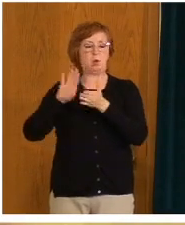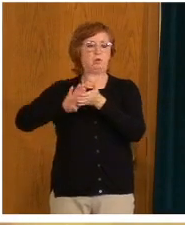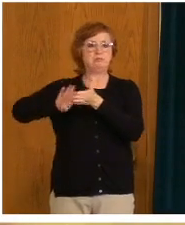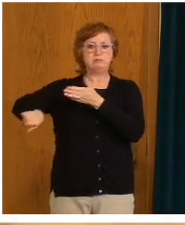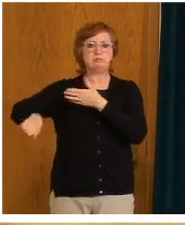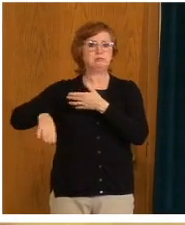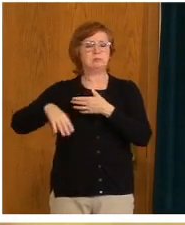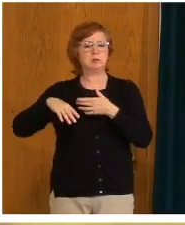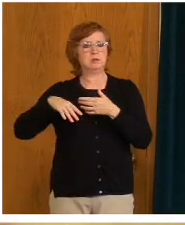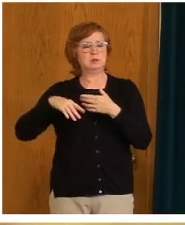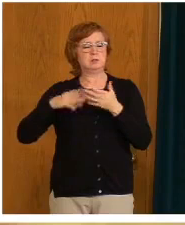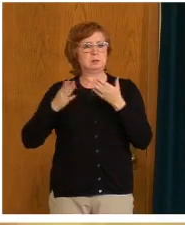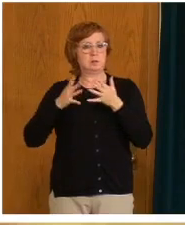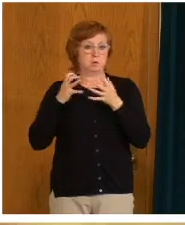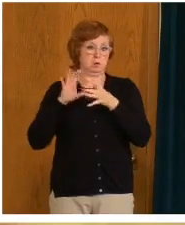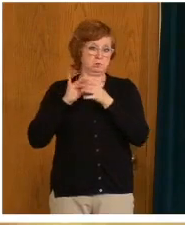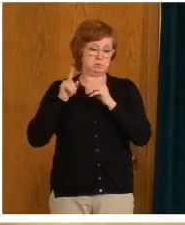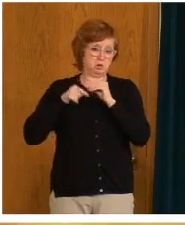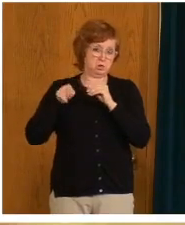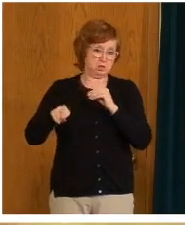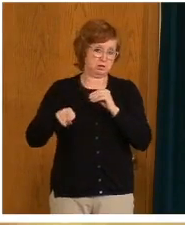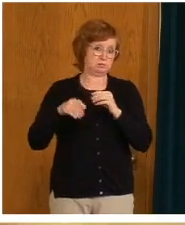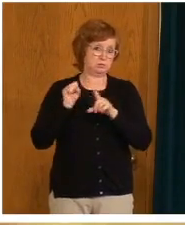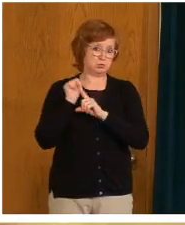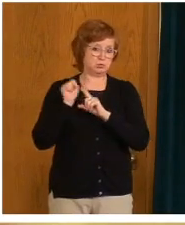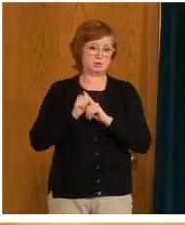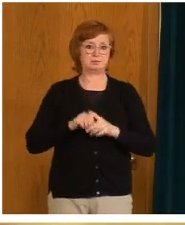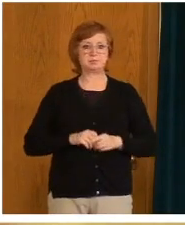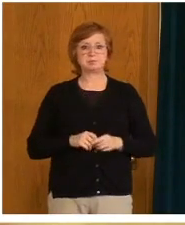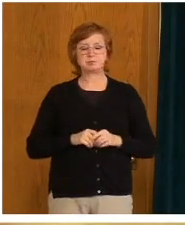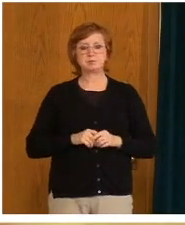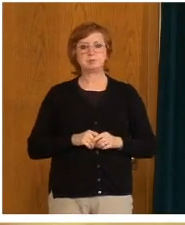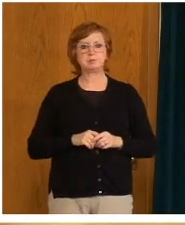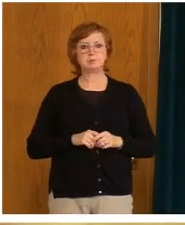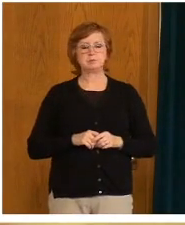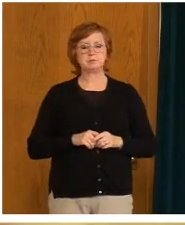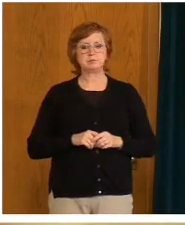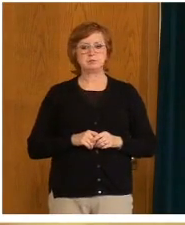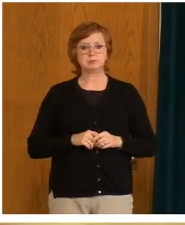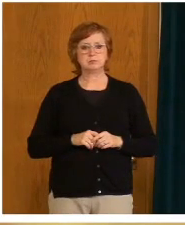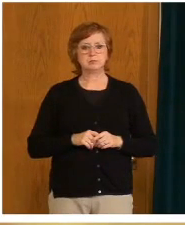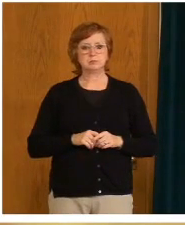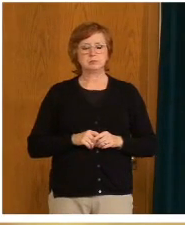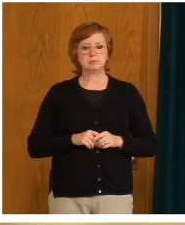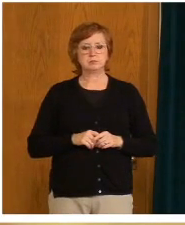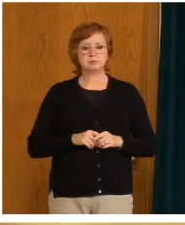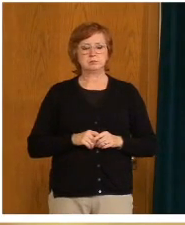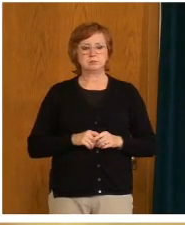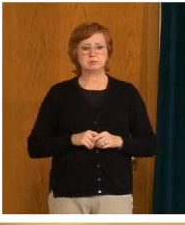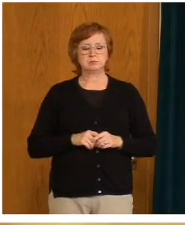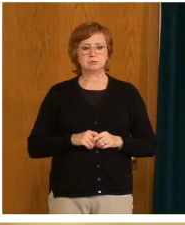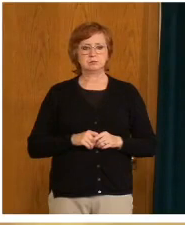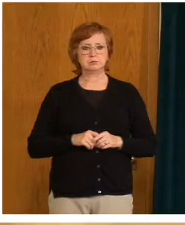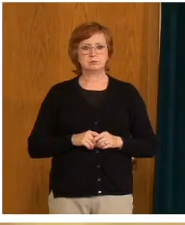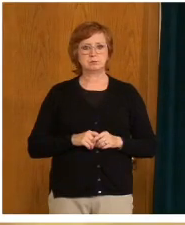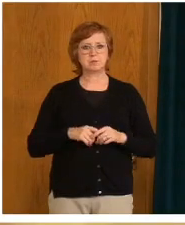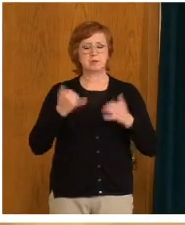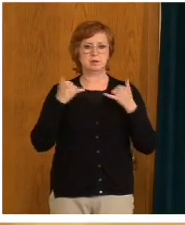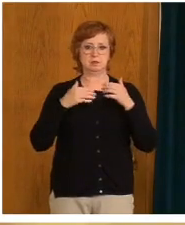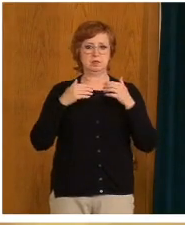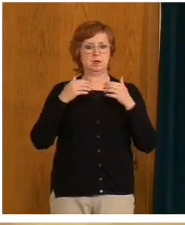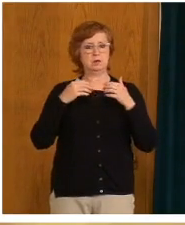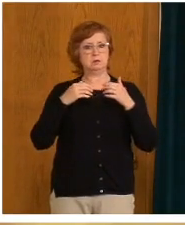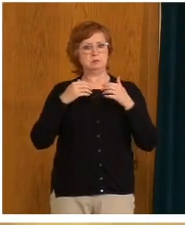in his opening comments. As we move forward now with vaccines available to everyone of all ages, 12 and